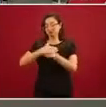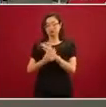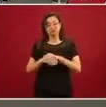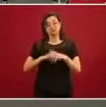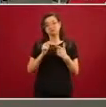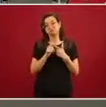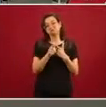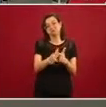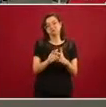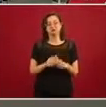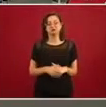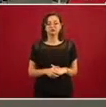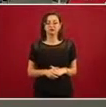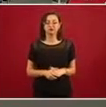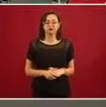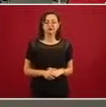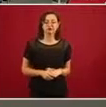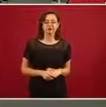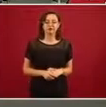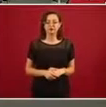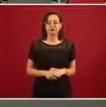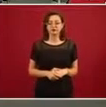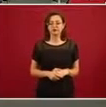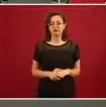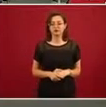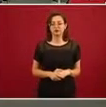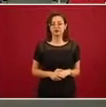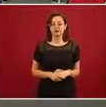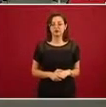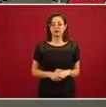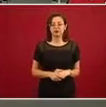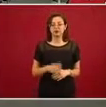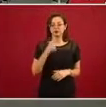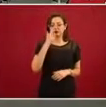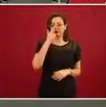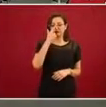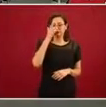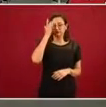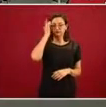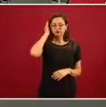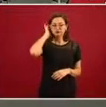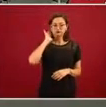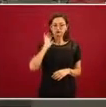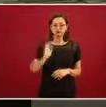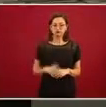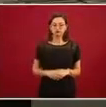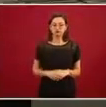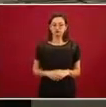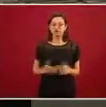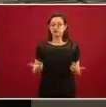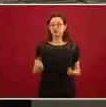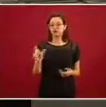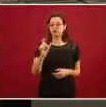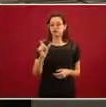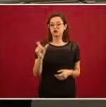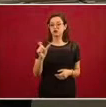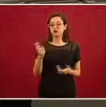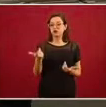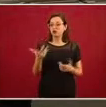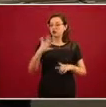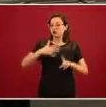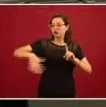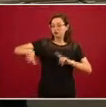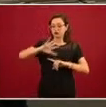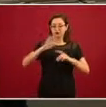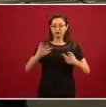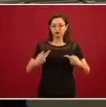on your mask, go out, wait for it to pass, and then go back, wash your hands. And talking about the